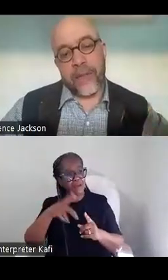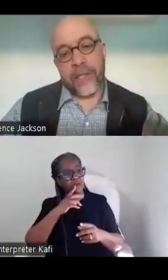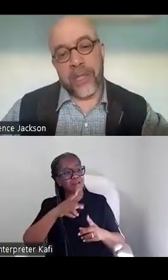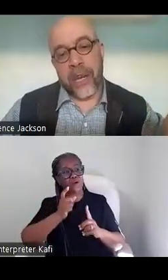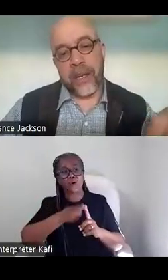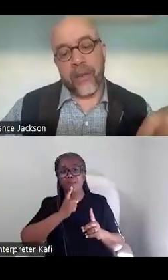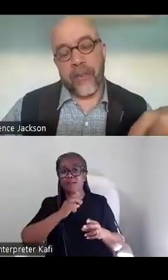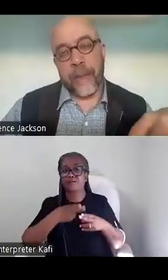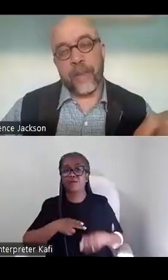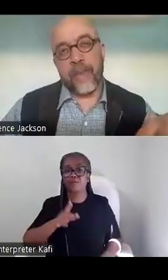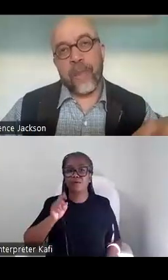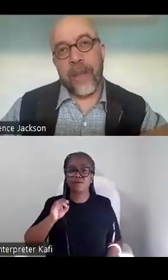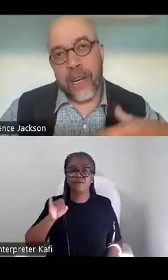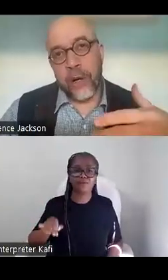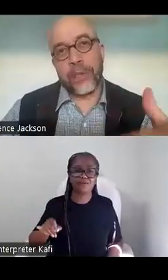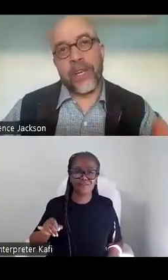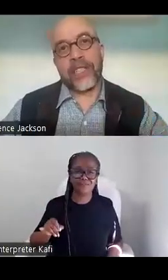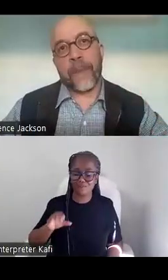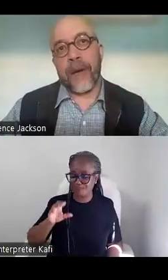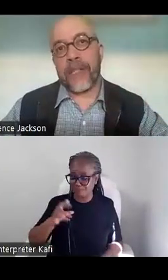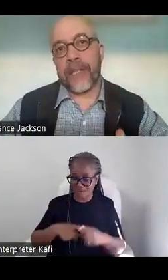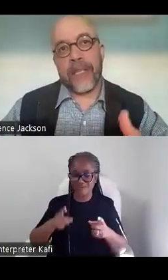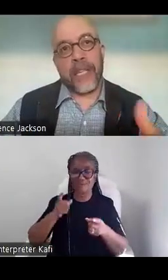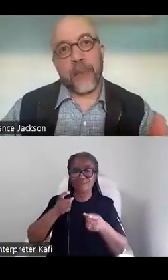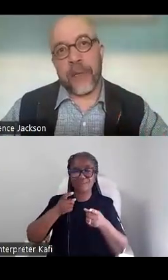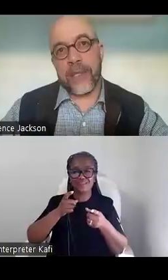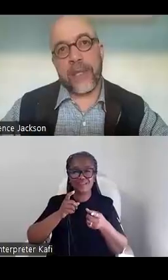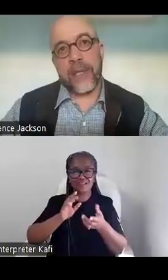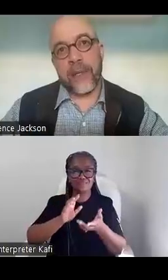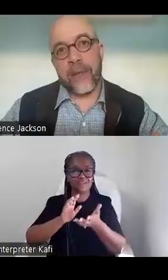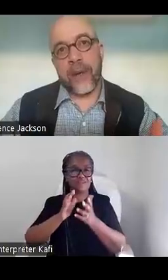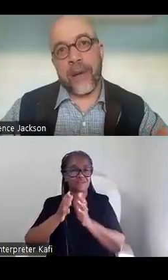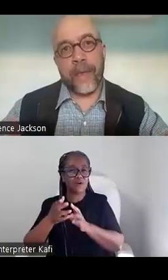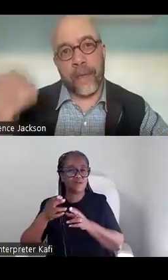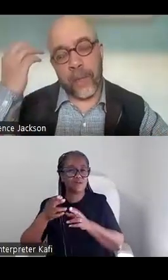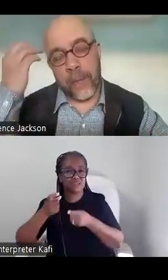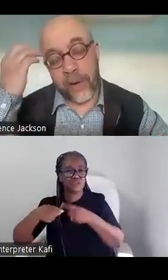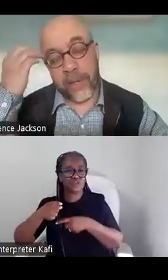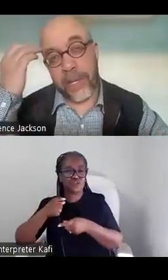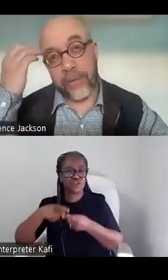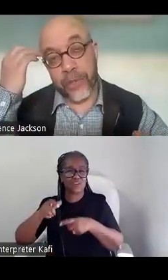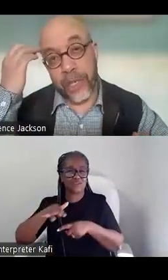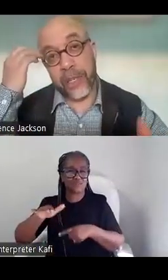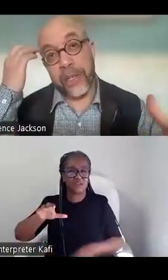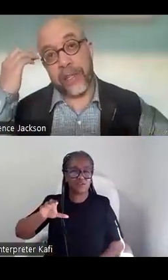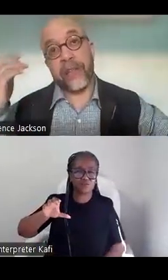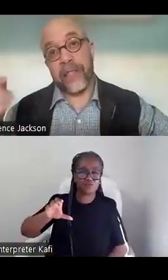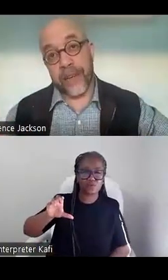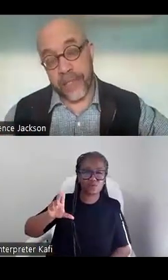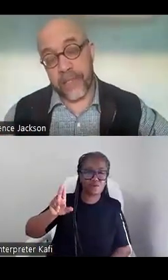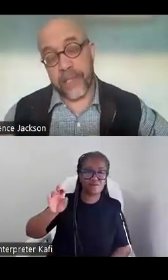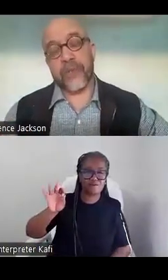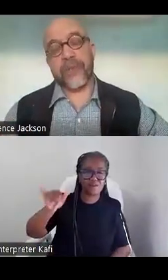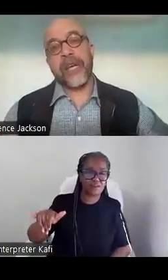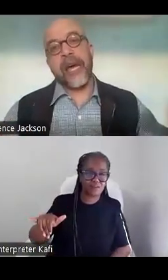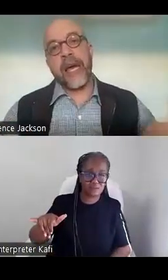of a certain kind of an acculturation process that takes place in Maryland and Virginia in the